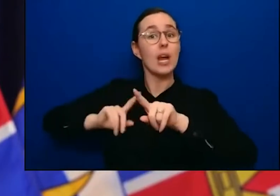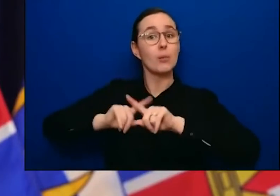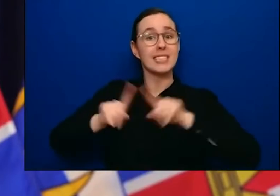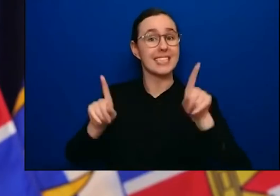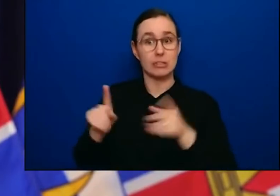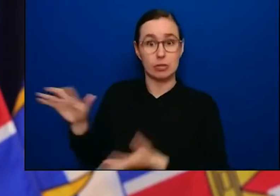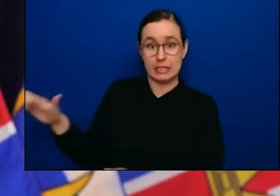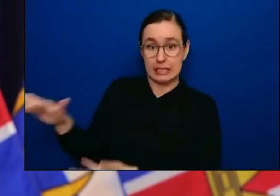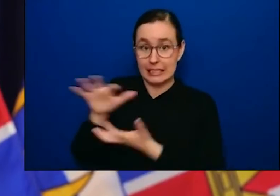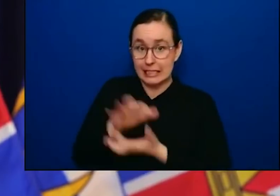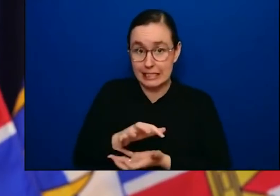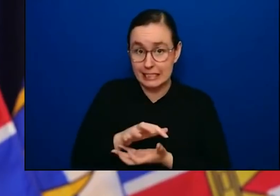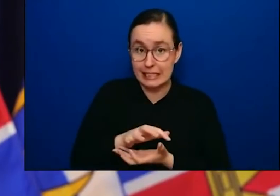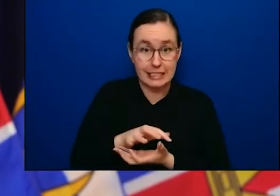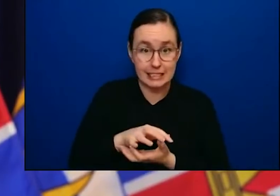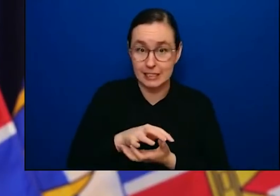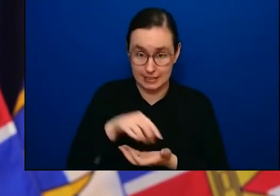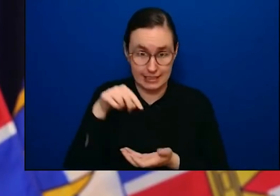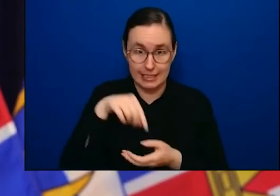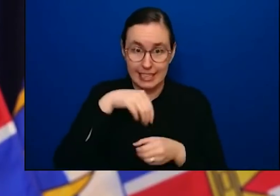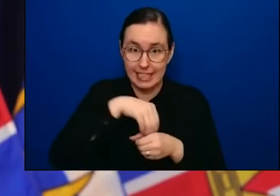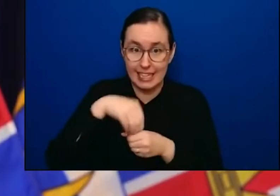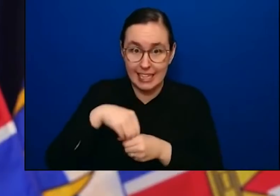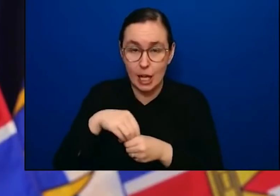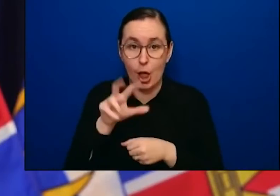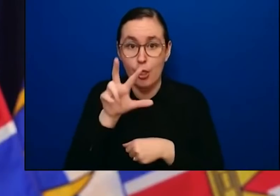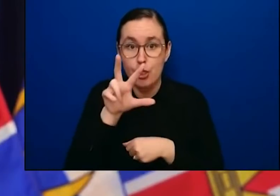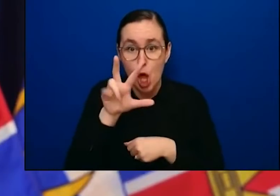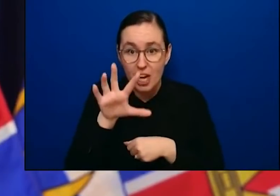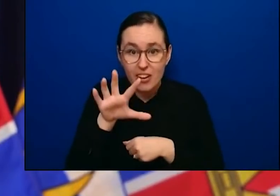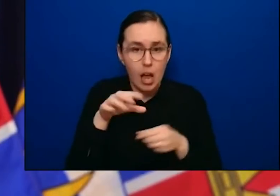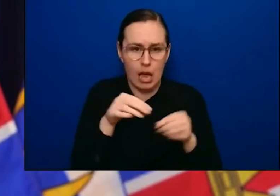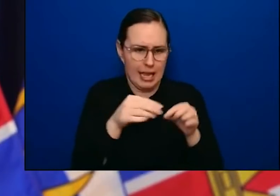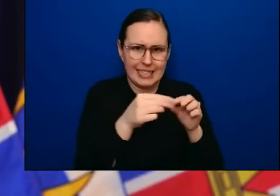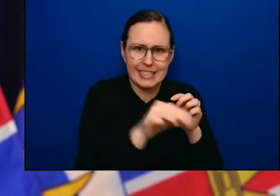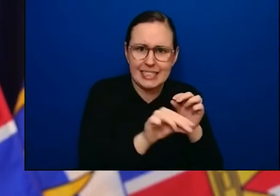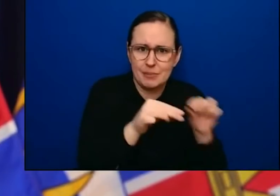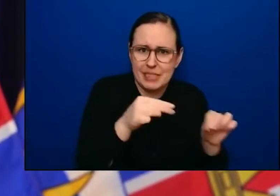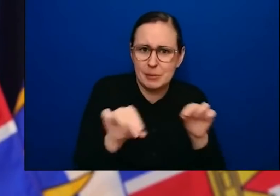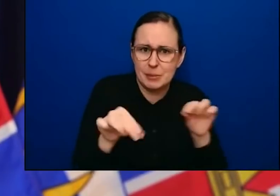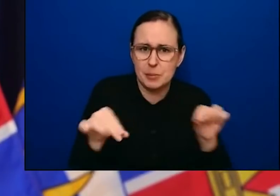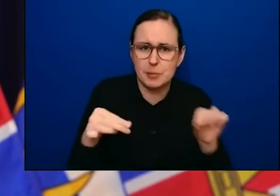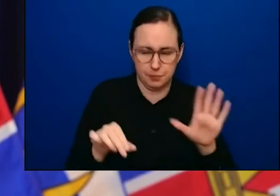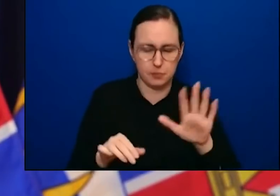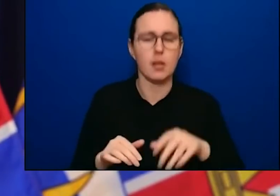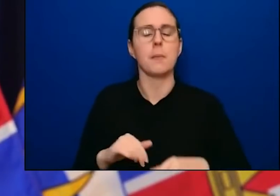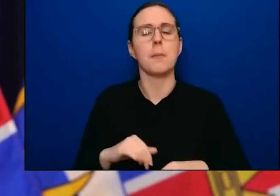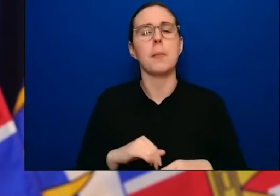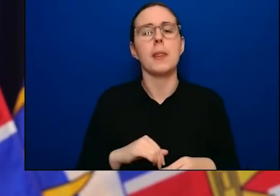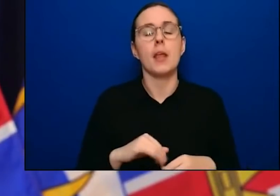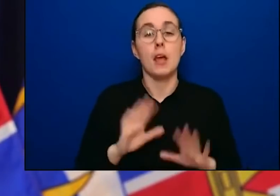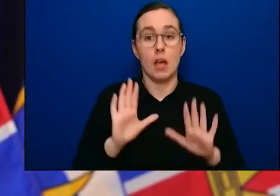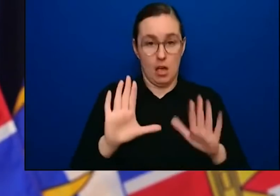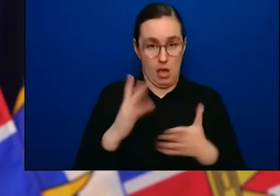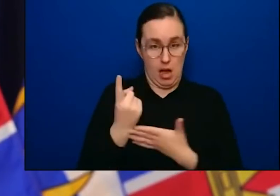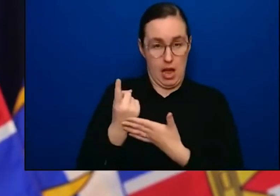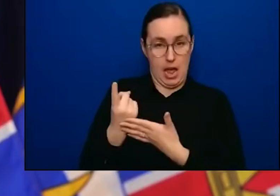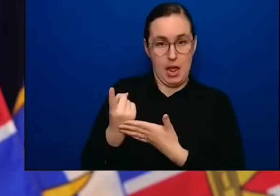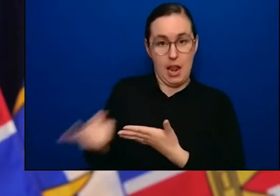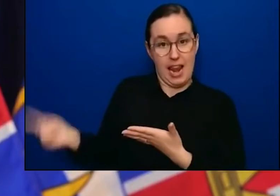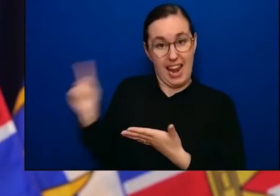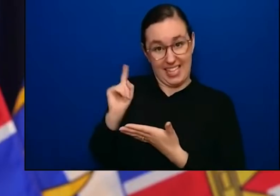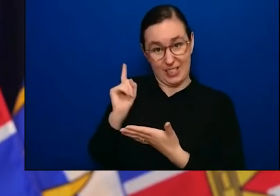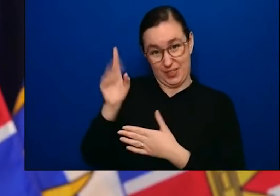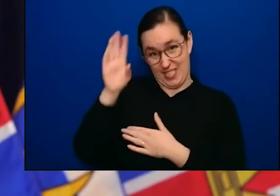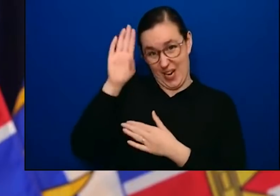through schools, but the new ones that have come in that were started to be distributed last week come in a box, and there's 5 tests